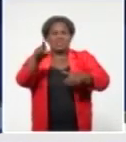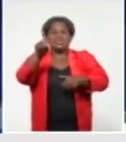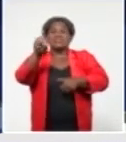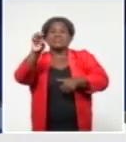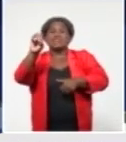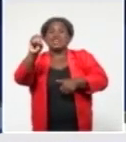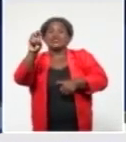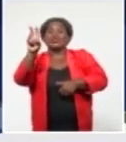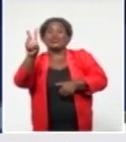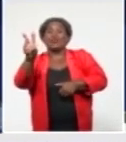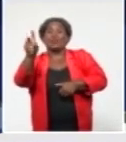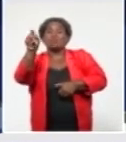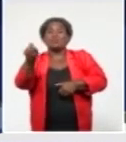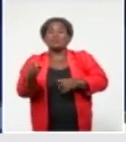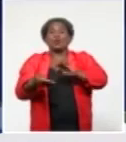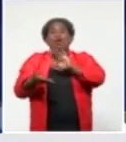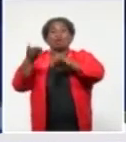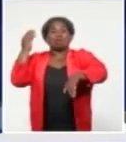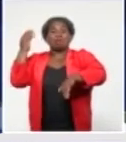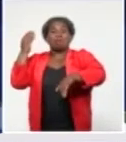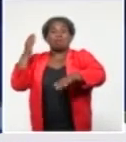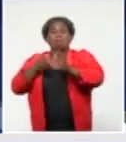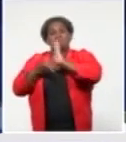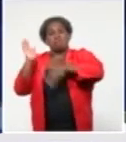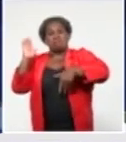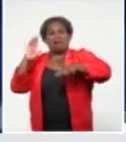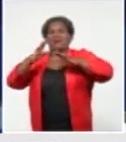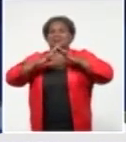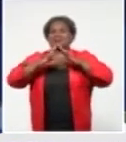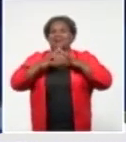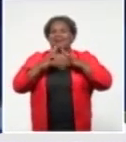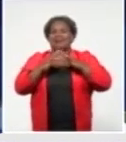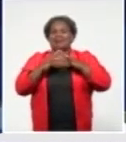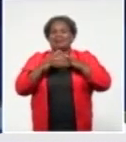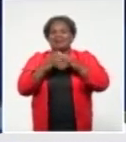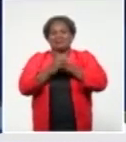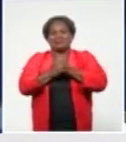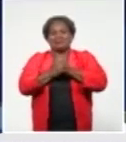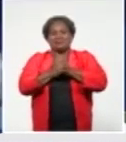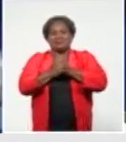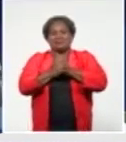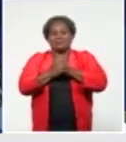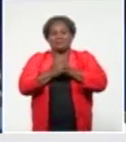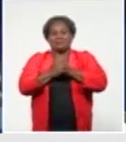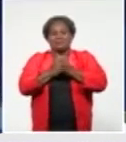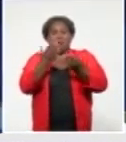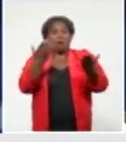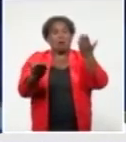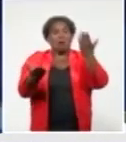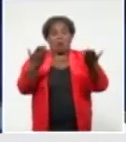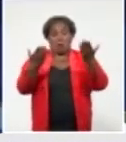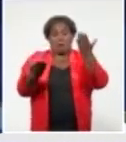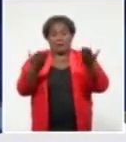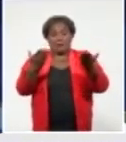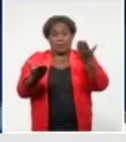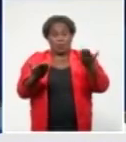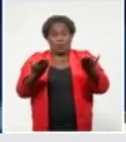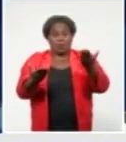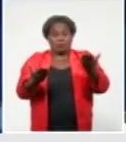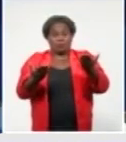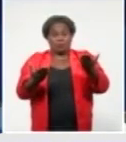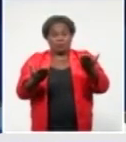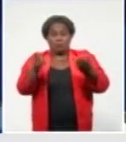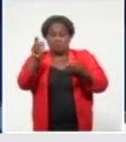we have reported 1 or 2-digit numbers of discharged people? Well, this outcome is mainly due to the amount of positive cases